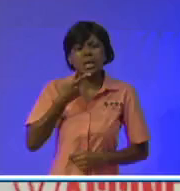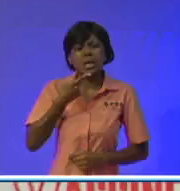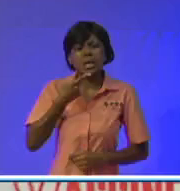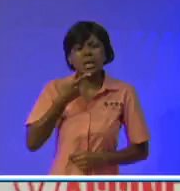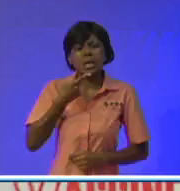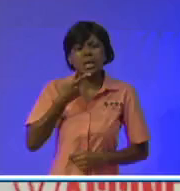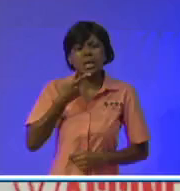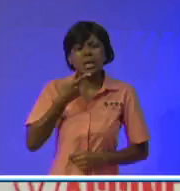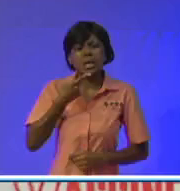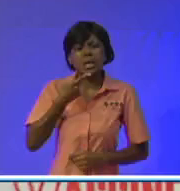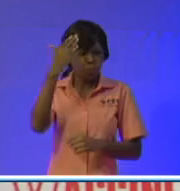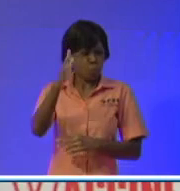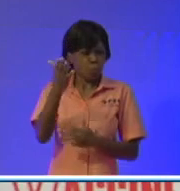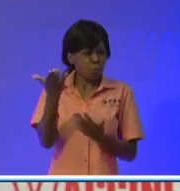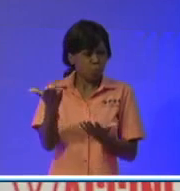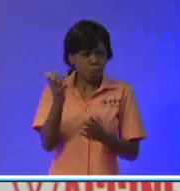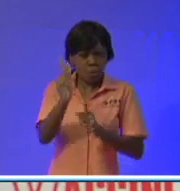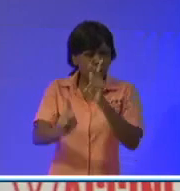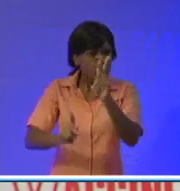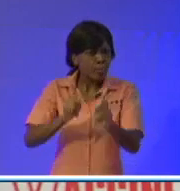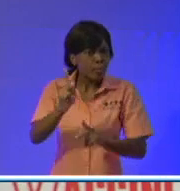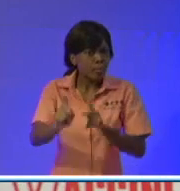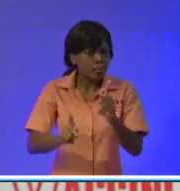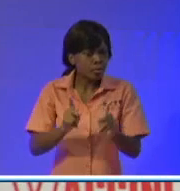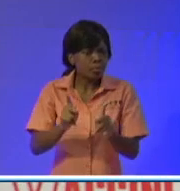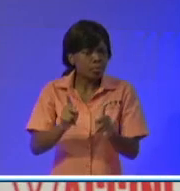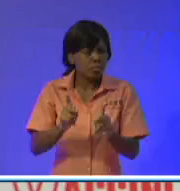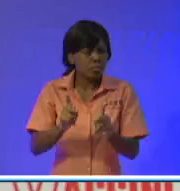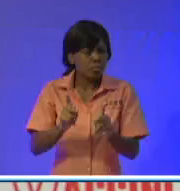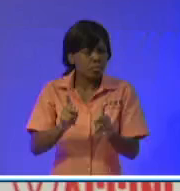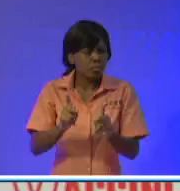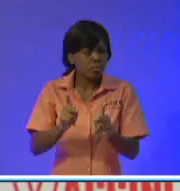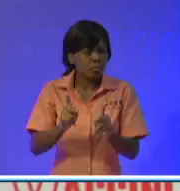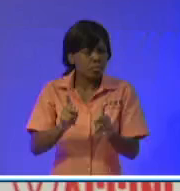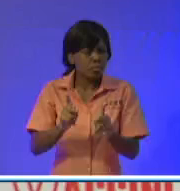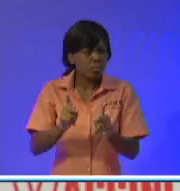interpreted by people around the world that they don't have to worry